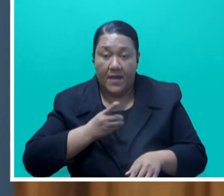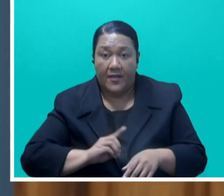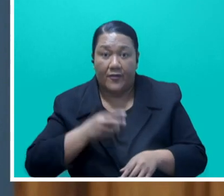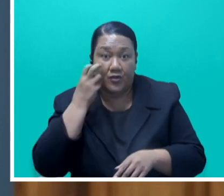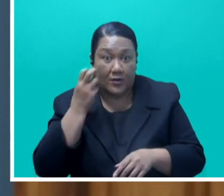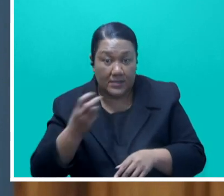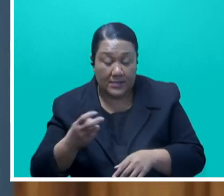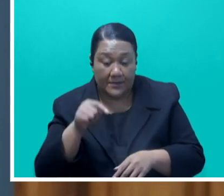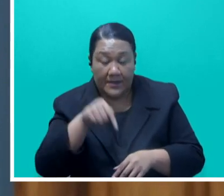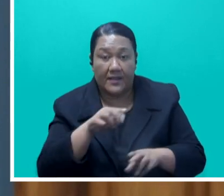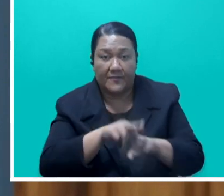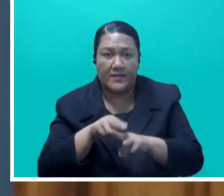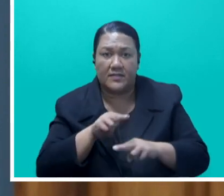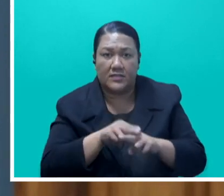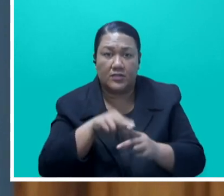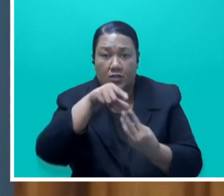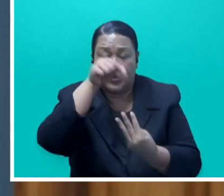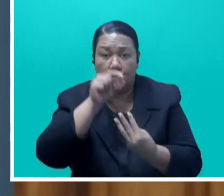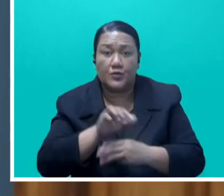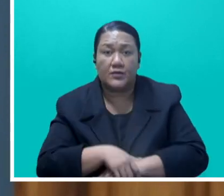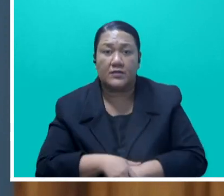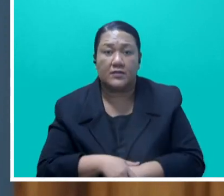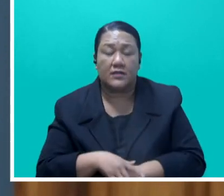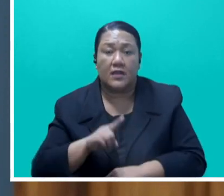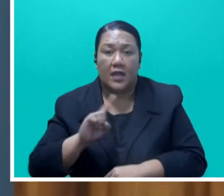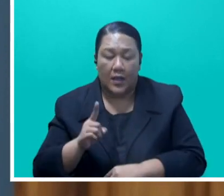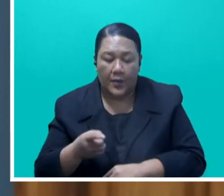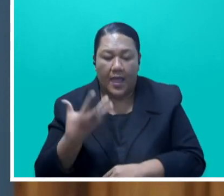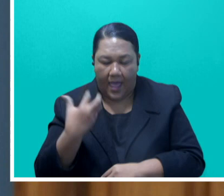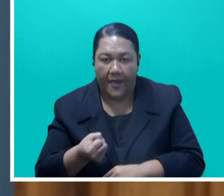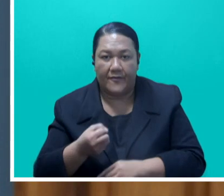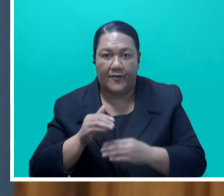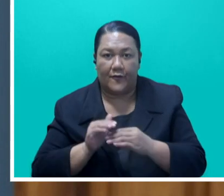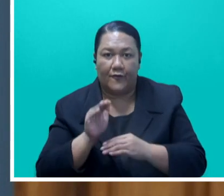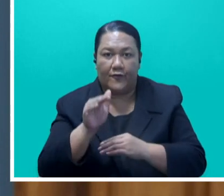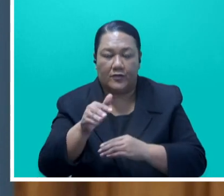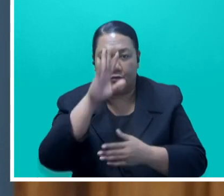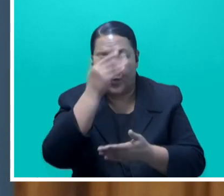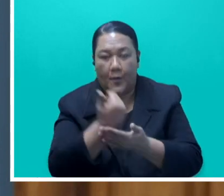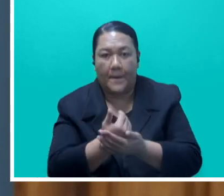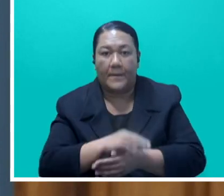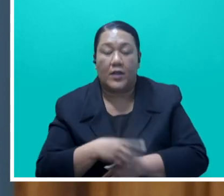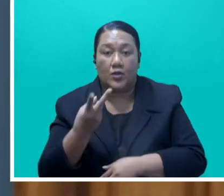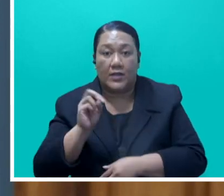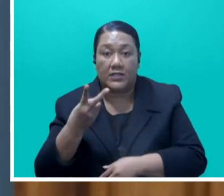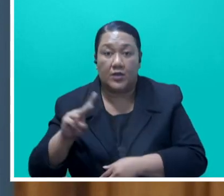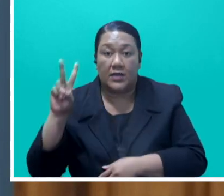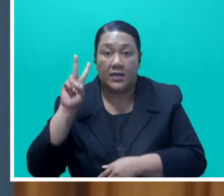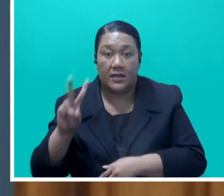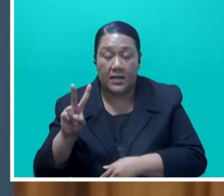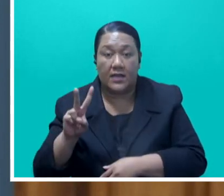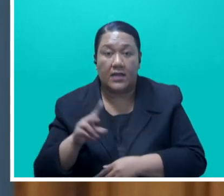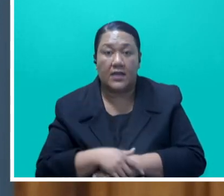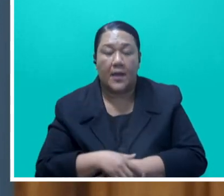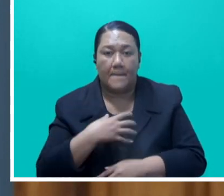destination of choice, we envisage an even brighter future. It is our belief that 2023 will be an even